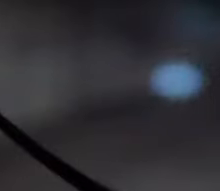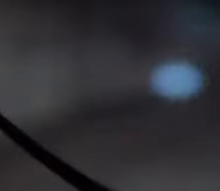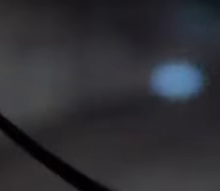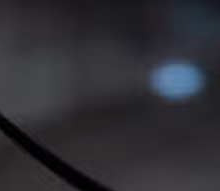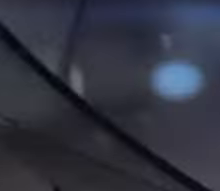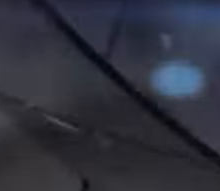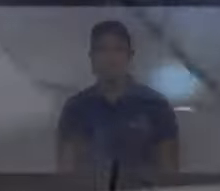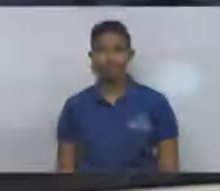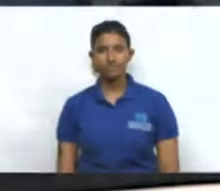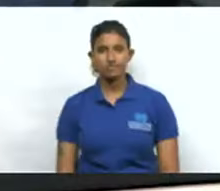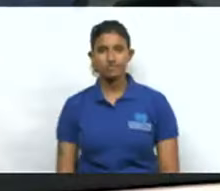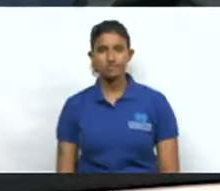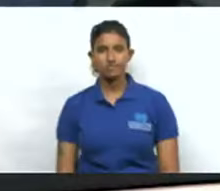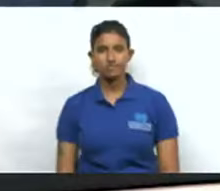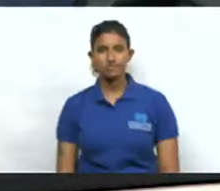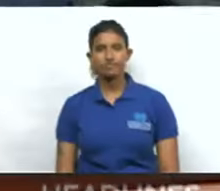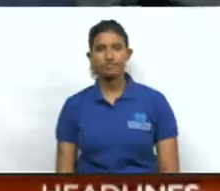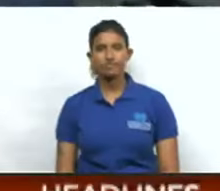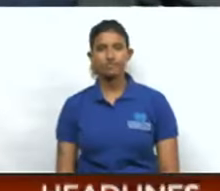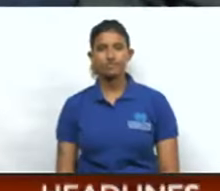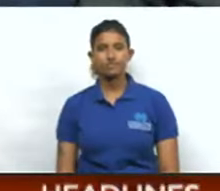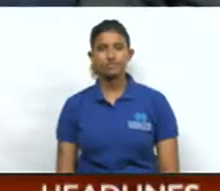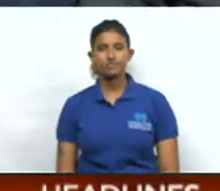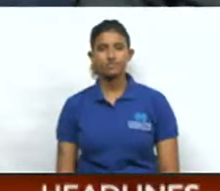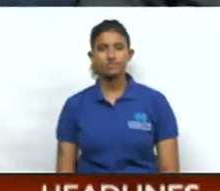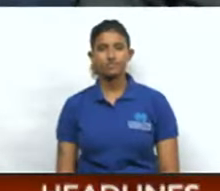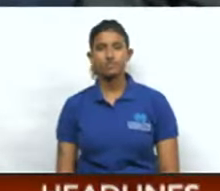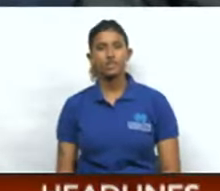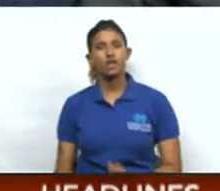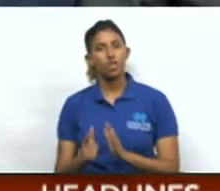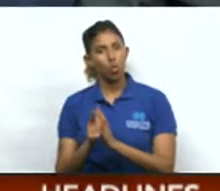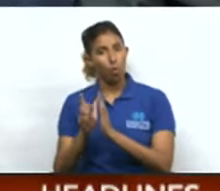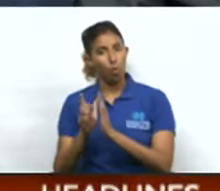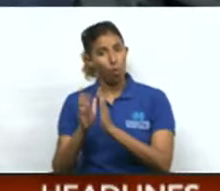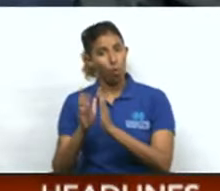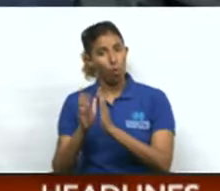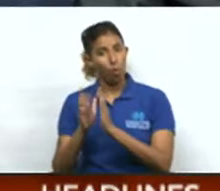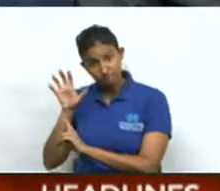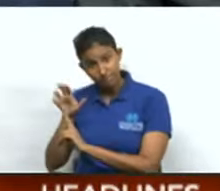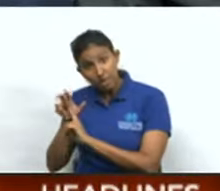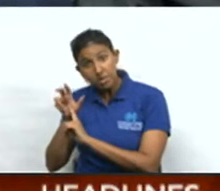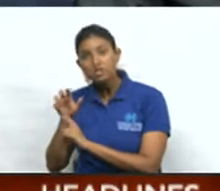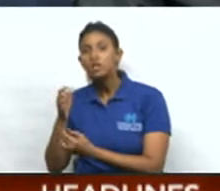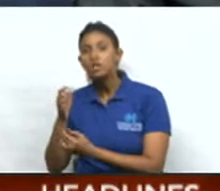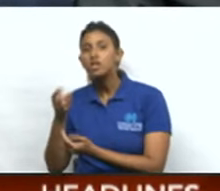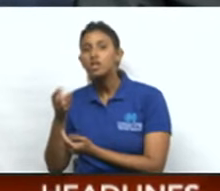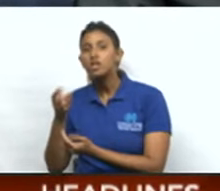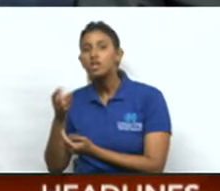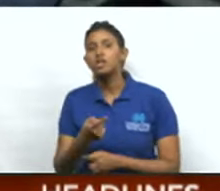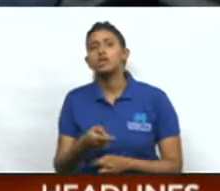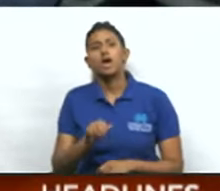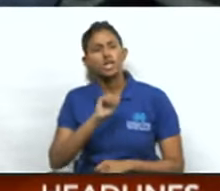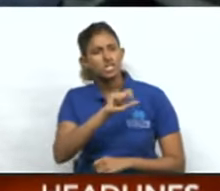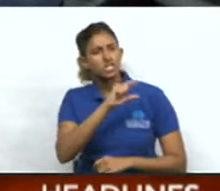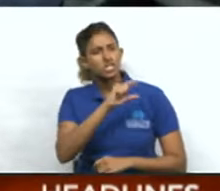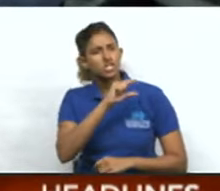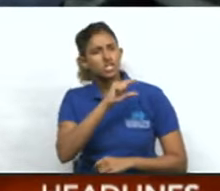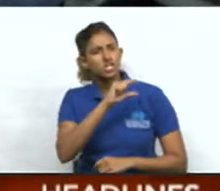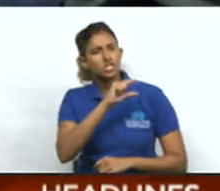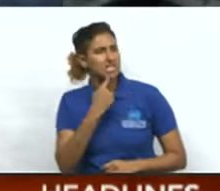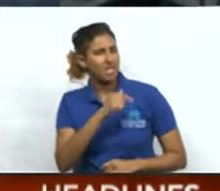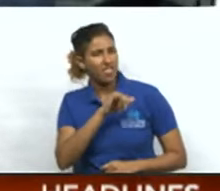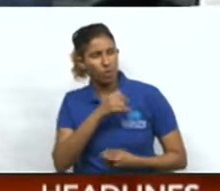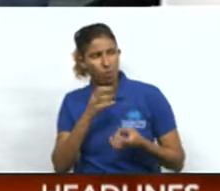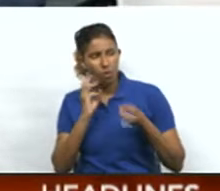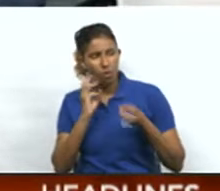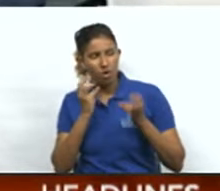A prominent attorney is calling out the Attorney General on what he considers a chilling development that could silence potential litigants in